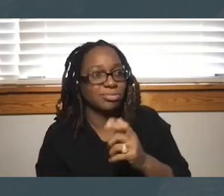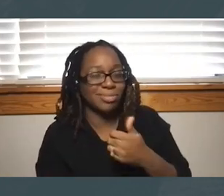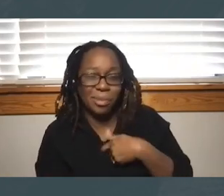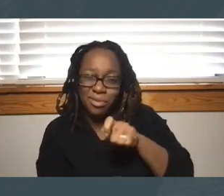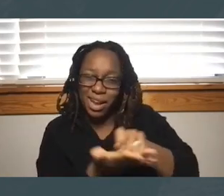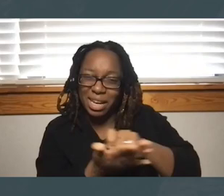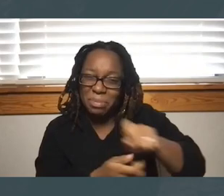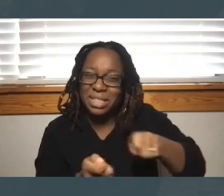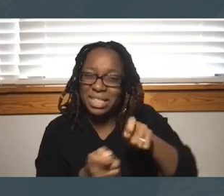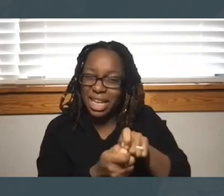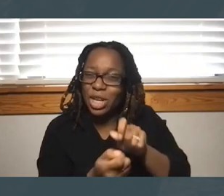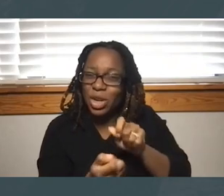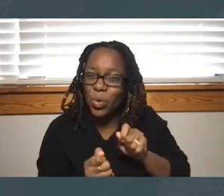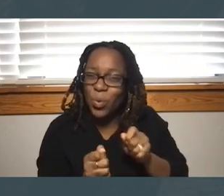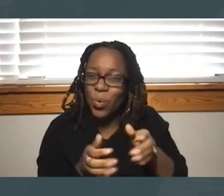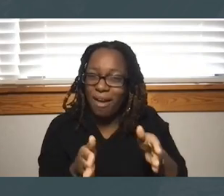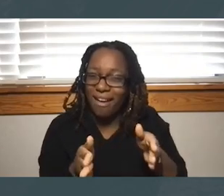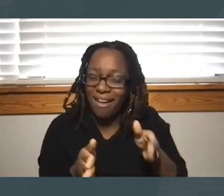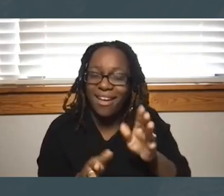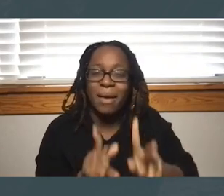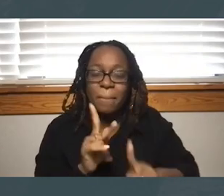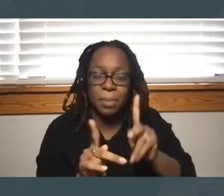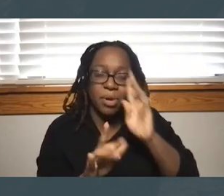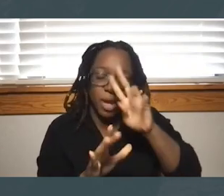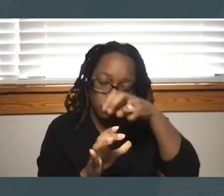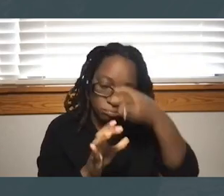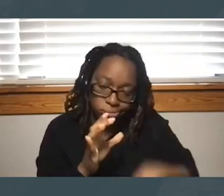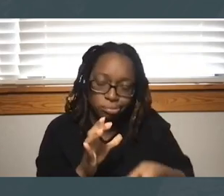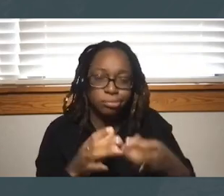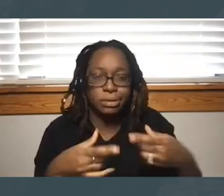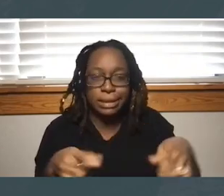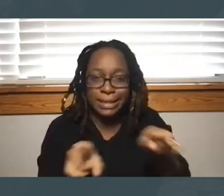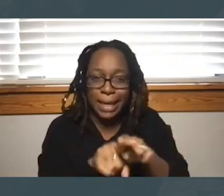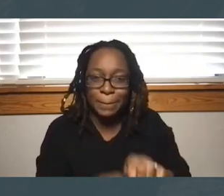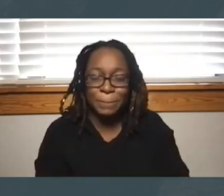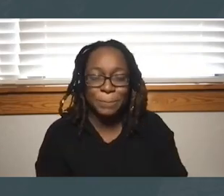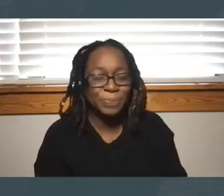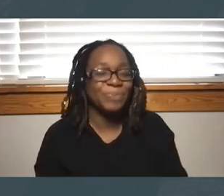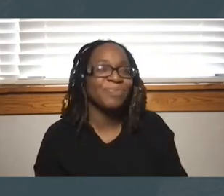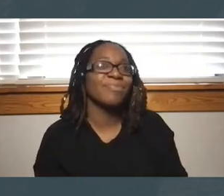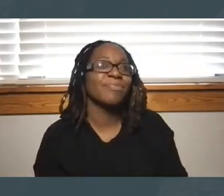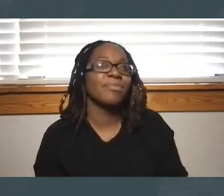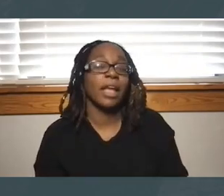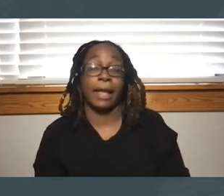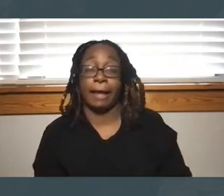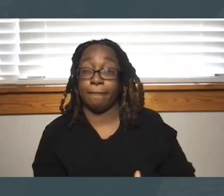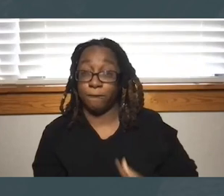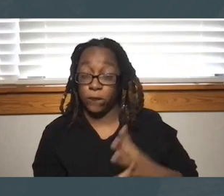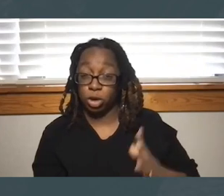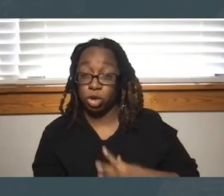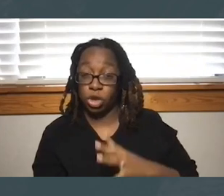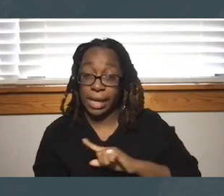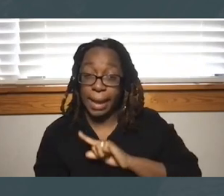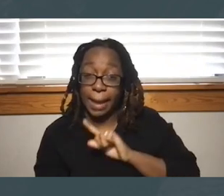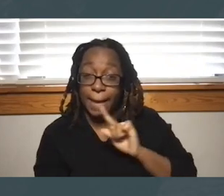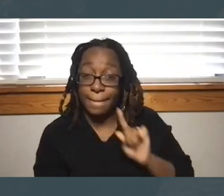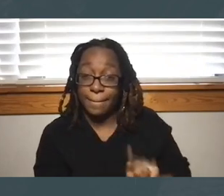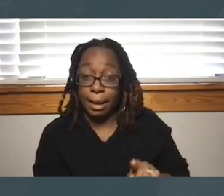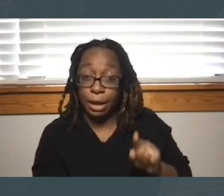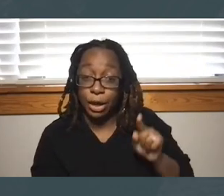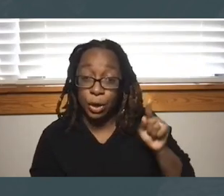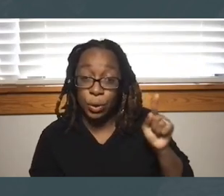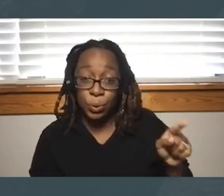in which more people can enter. I mean, I feel like I met you really officially, Maboula, in the context